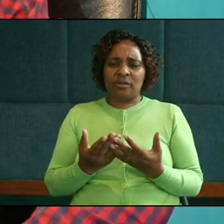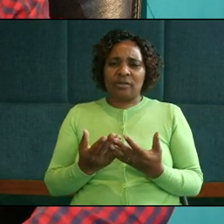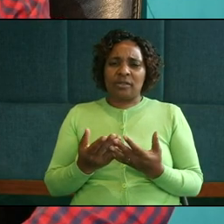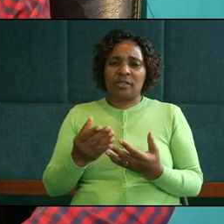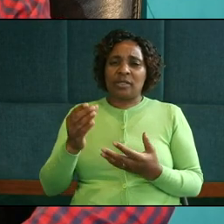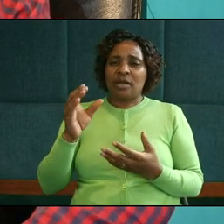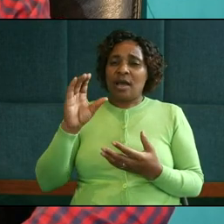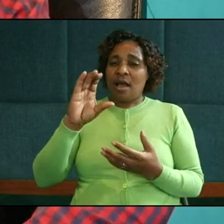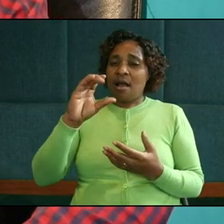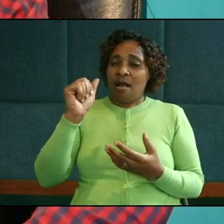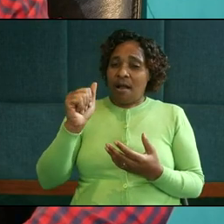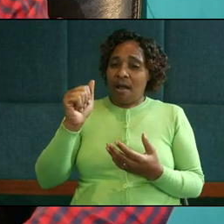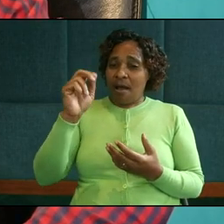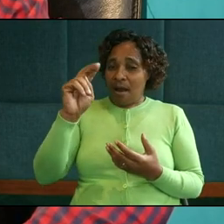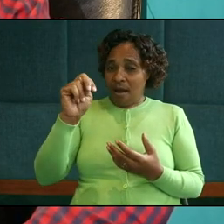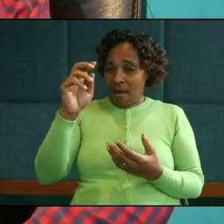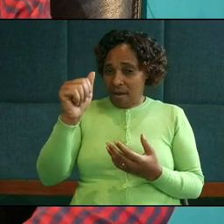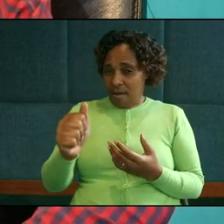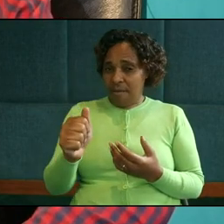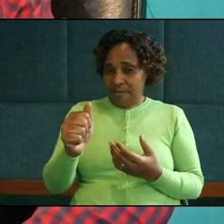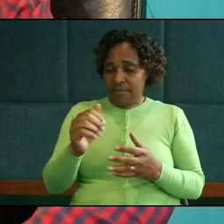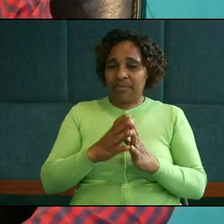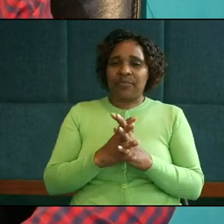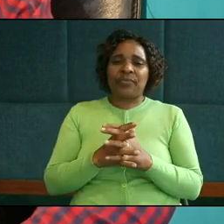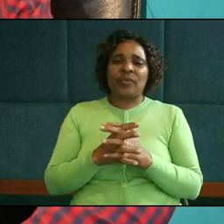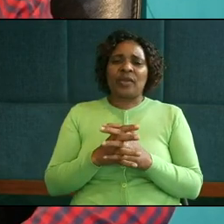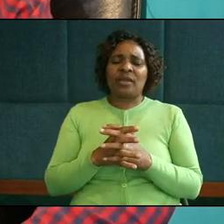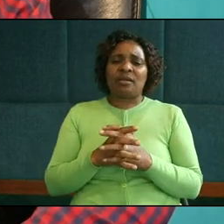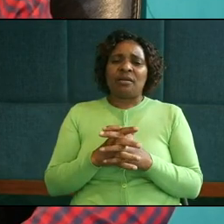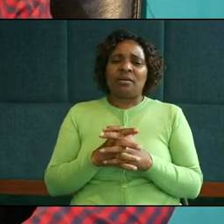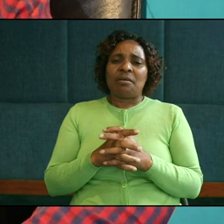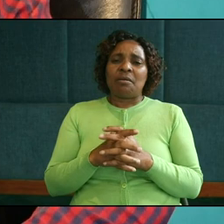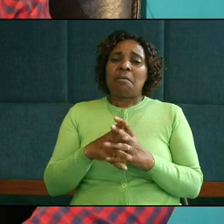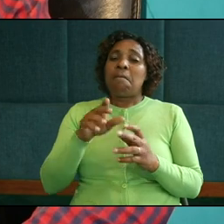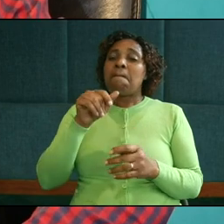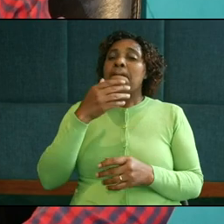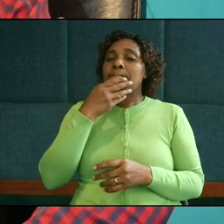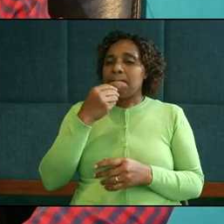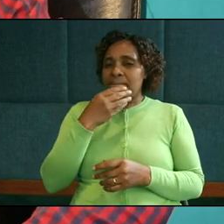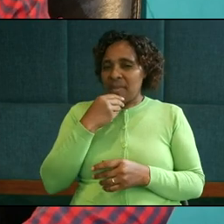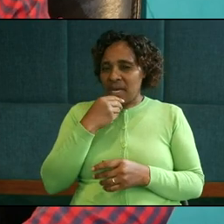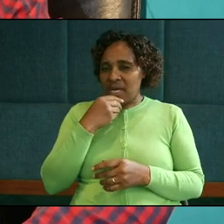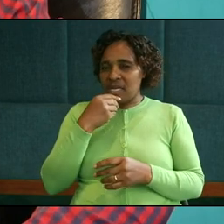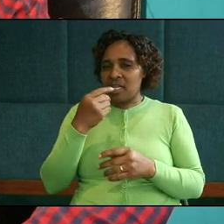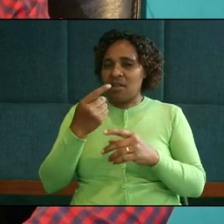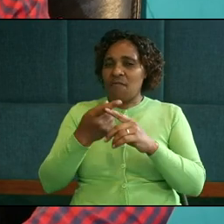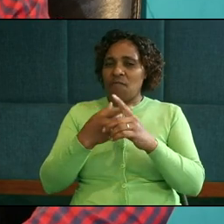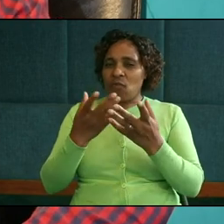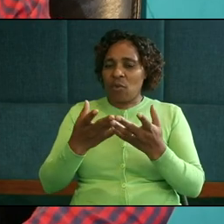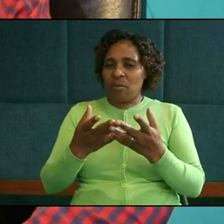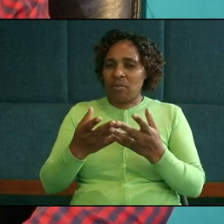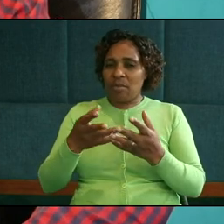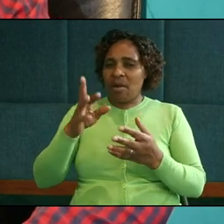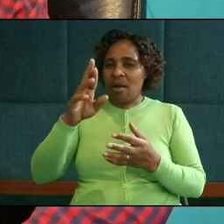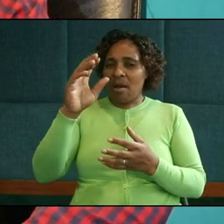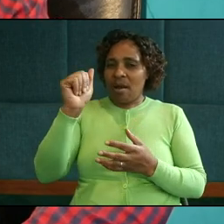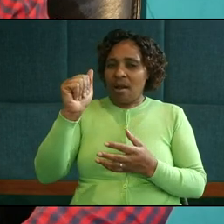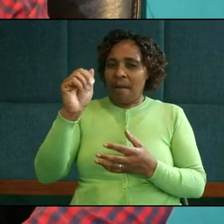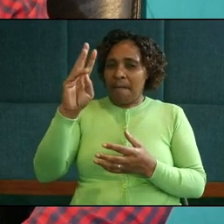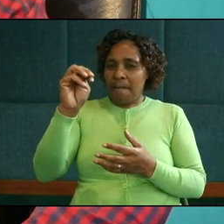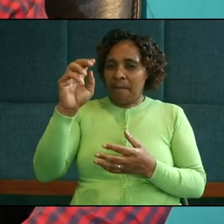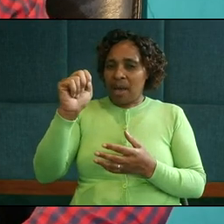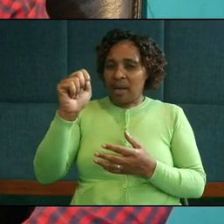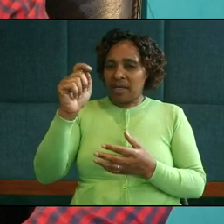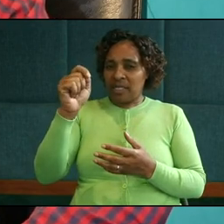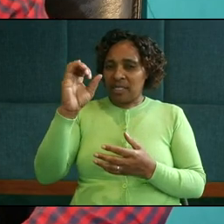Hannah. And this man from Ramathaim, he had two